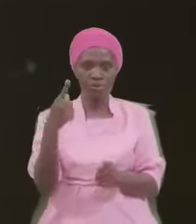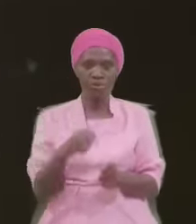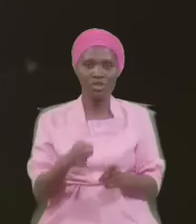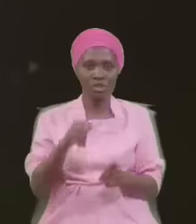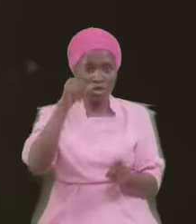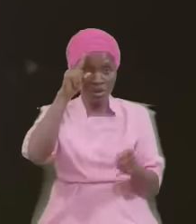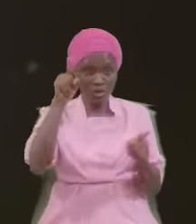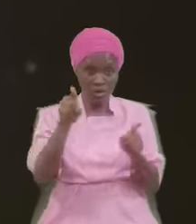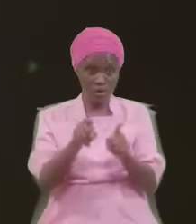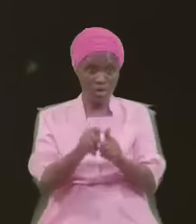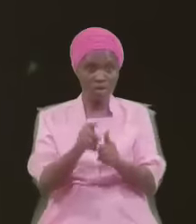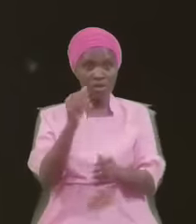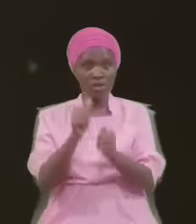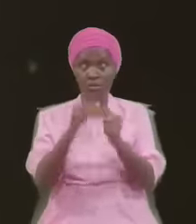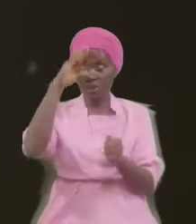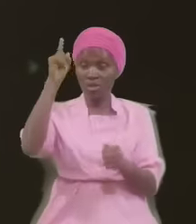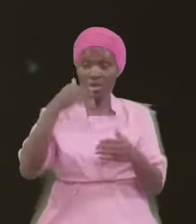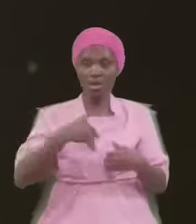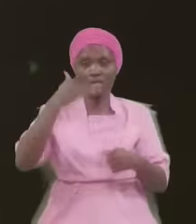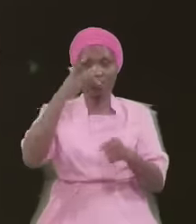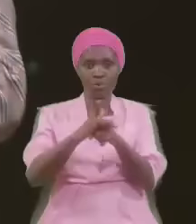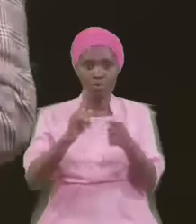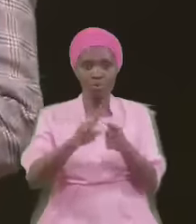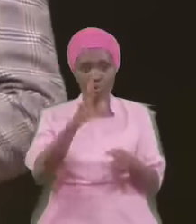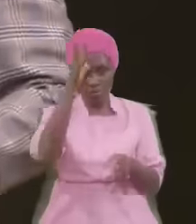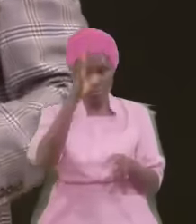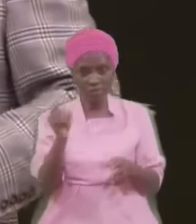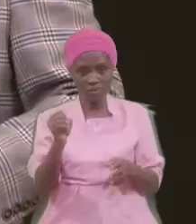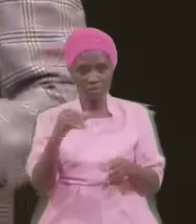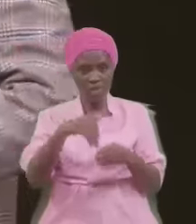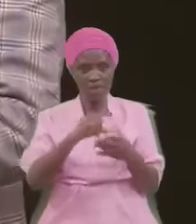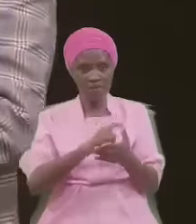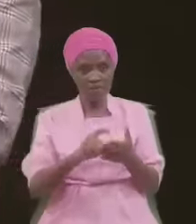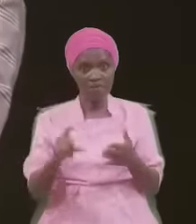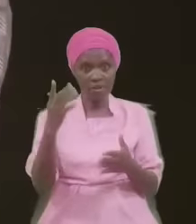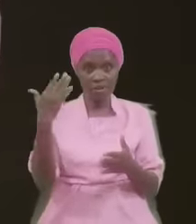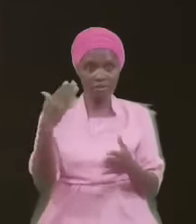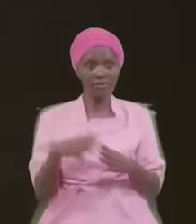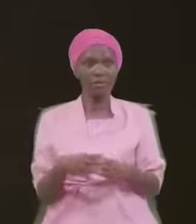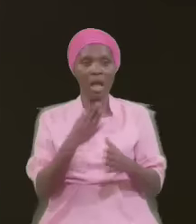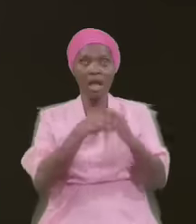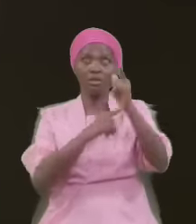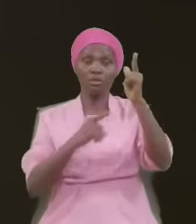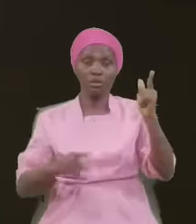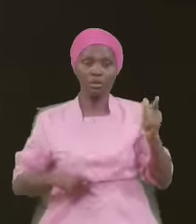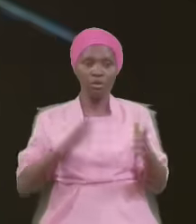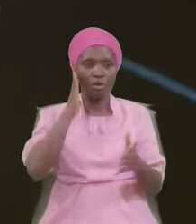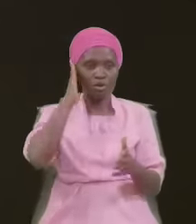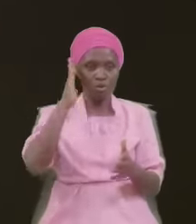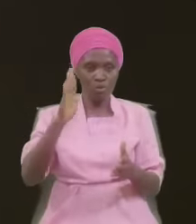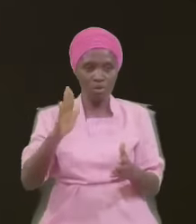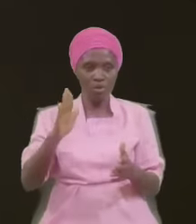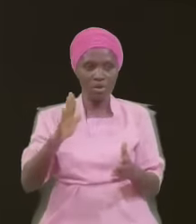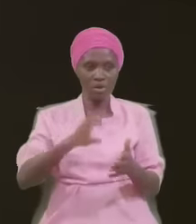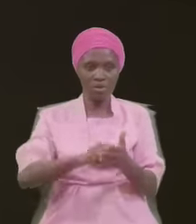fathers. Look at verse 15. In verse 15, and the Lord will take away from thee.